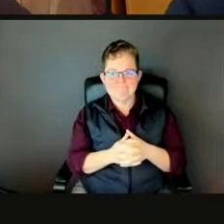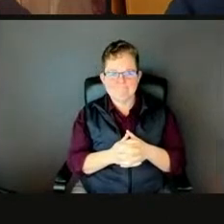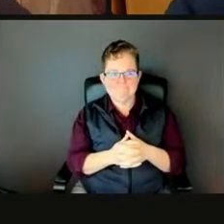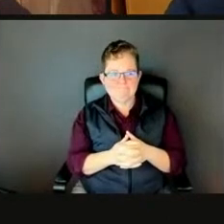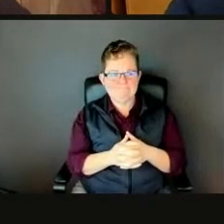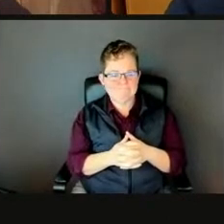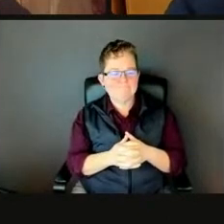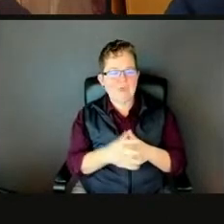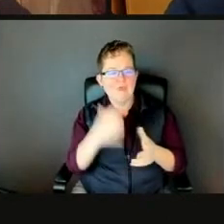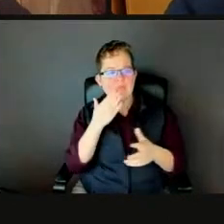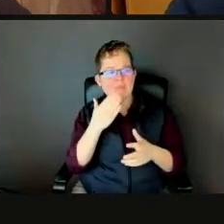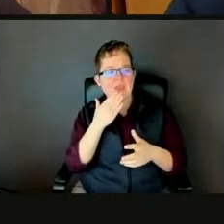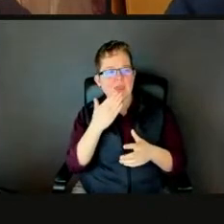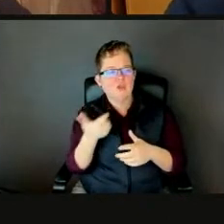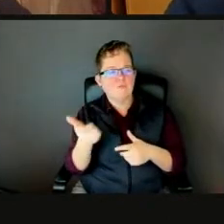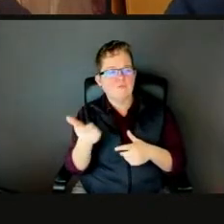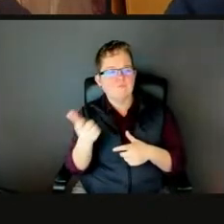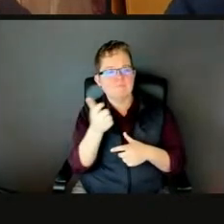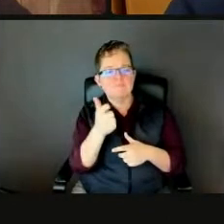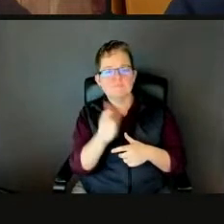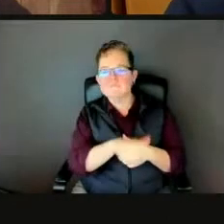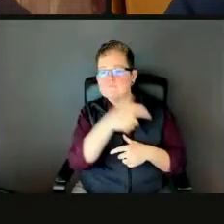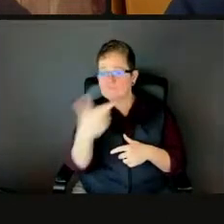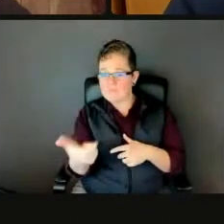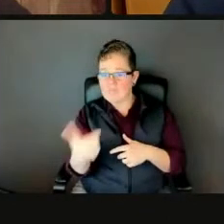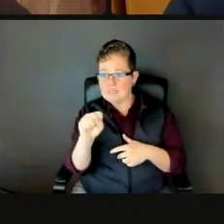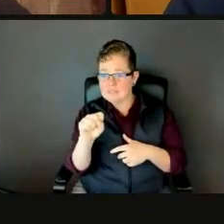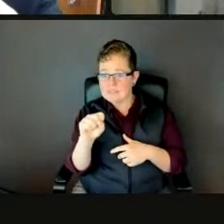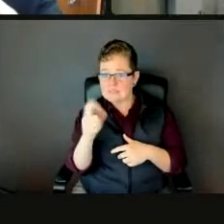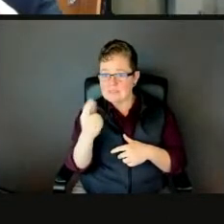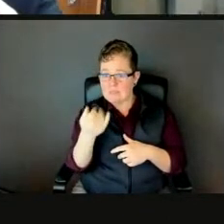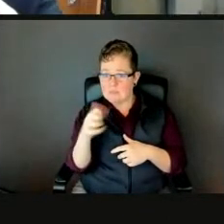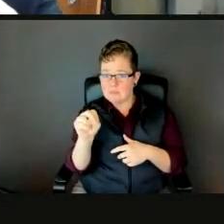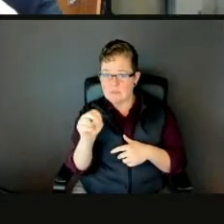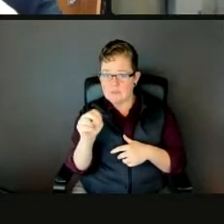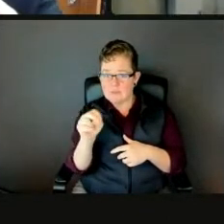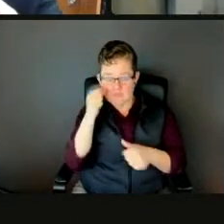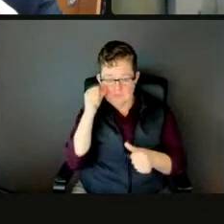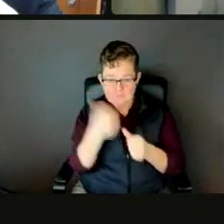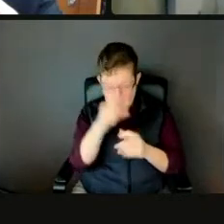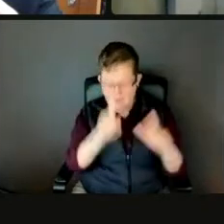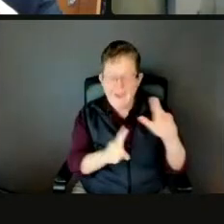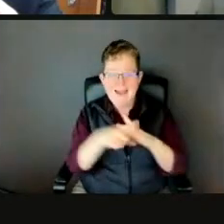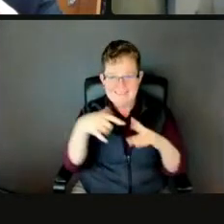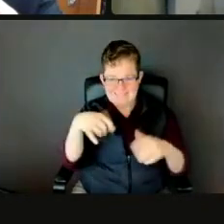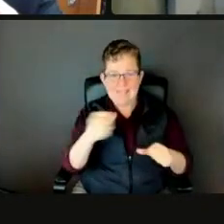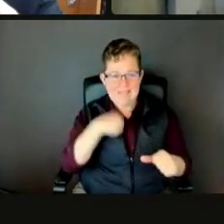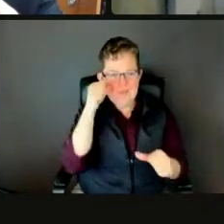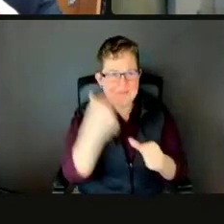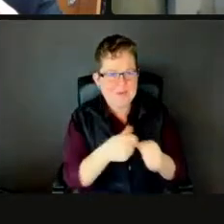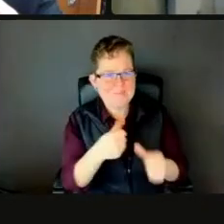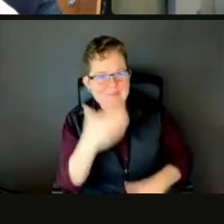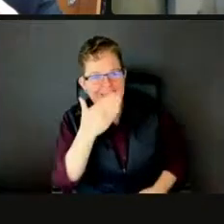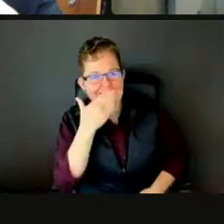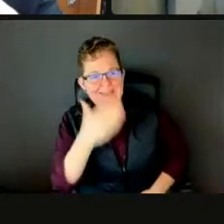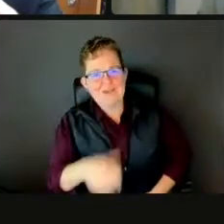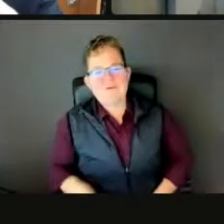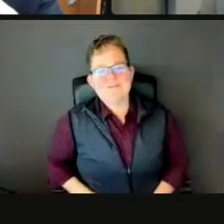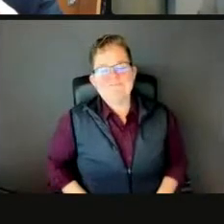Thank you, Councillor. Councillor Stapleton, are you ready? Yes, I did remember. Thank you, Virginia